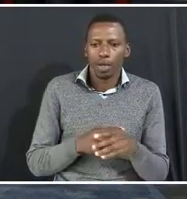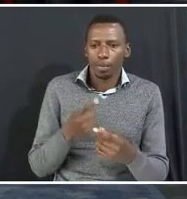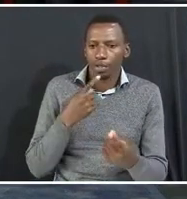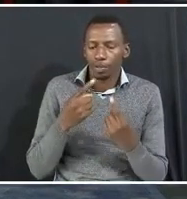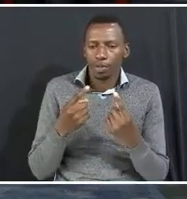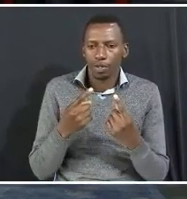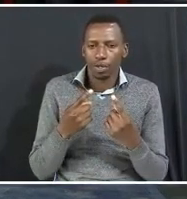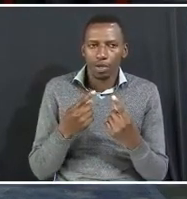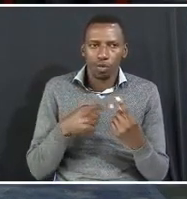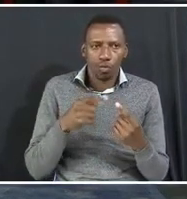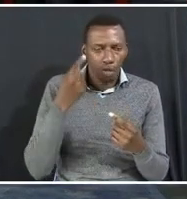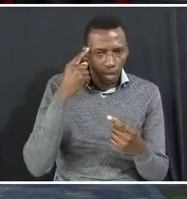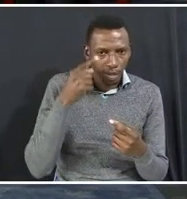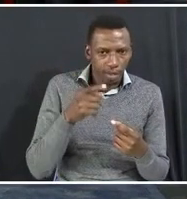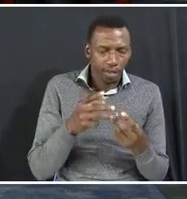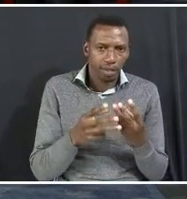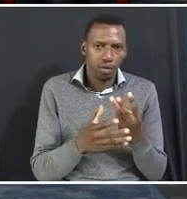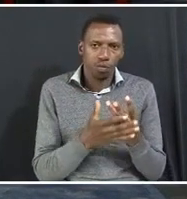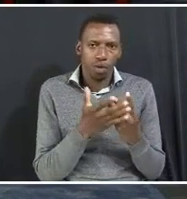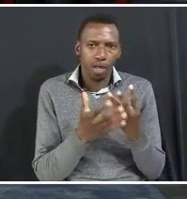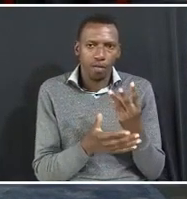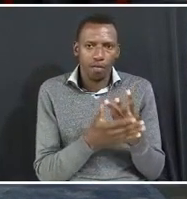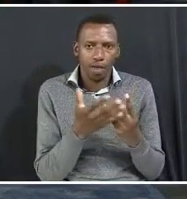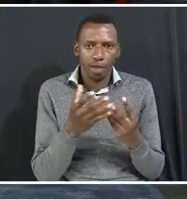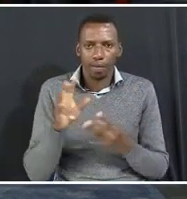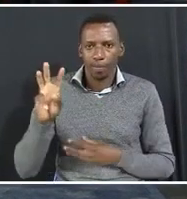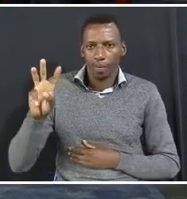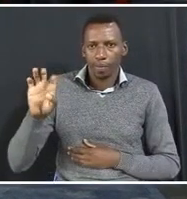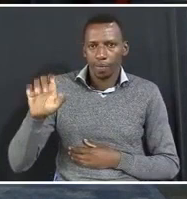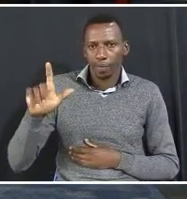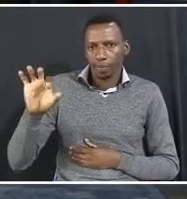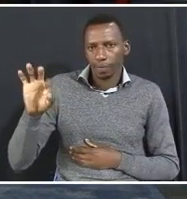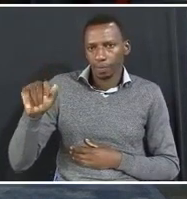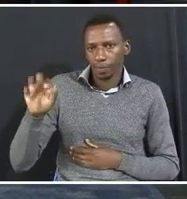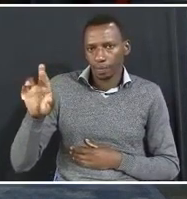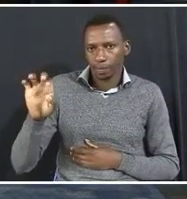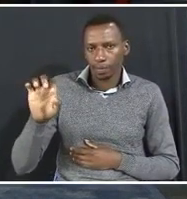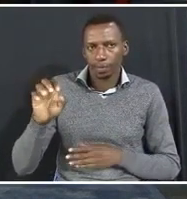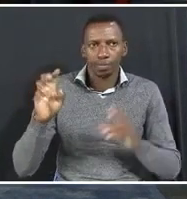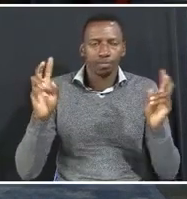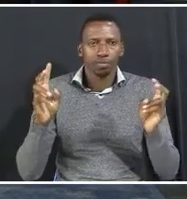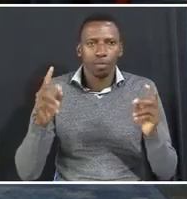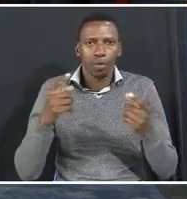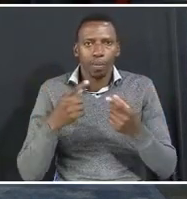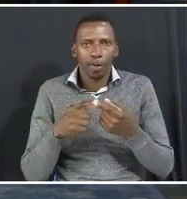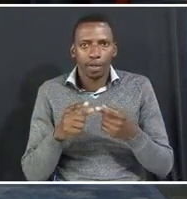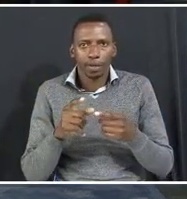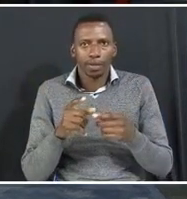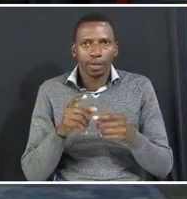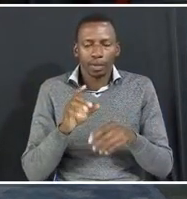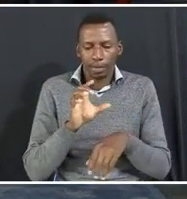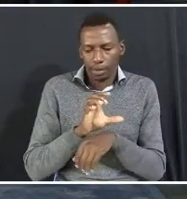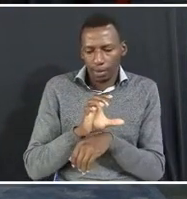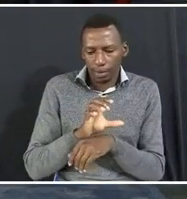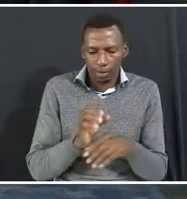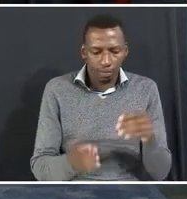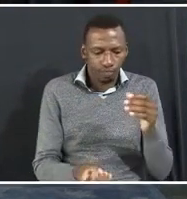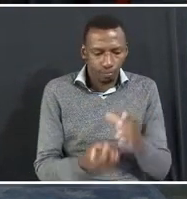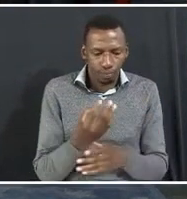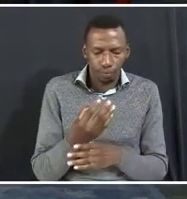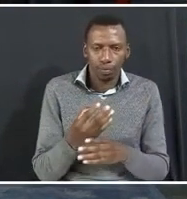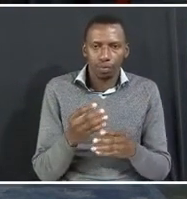normally perceive as welfare issues. Yes. But we still, the church still came up with a welfare department.